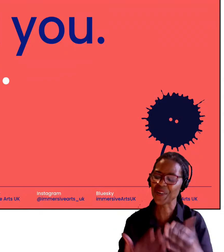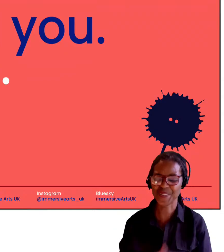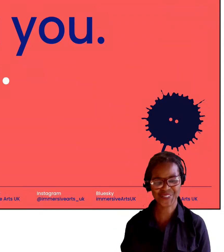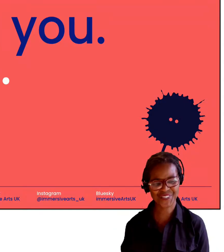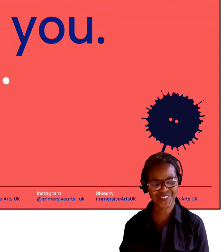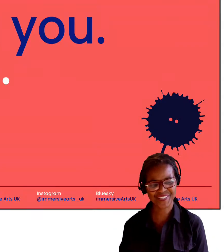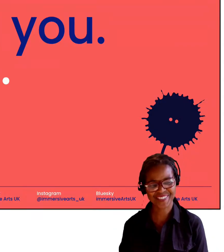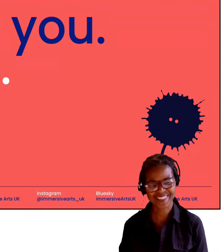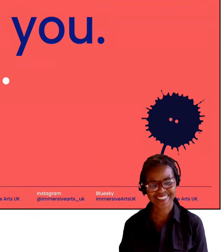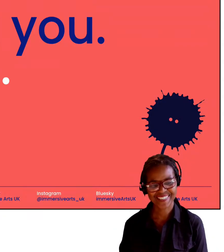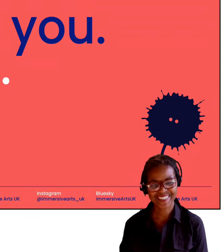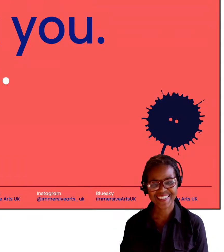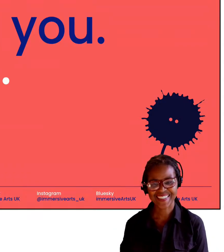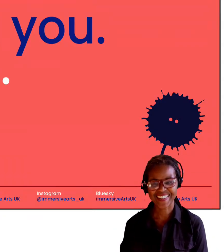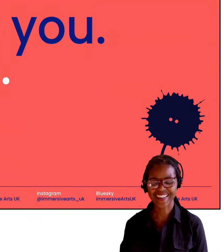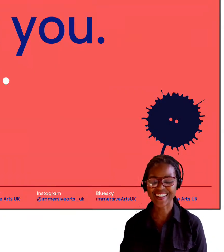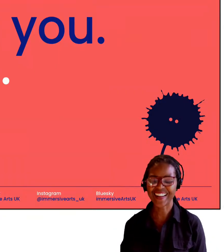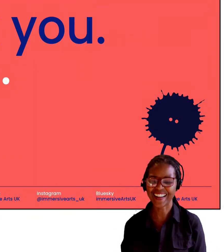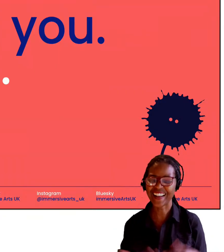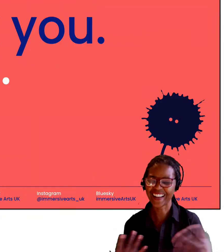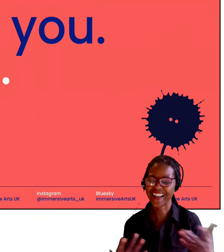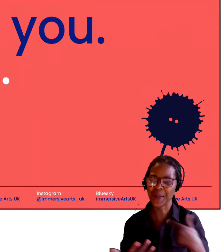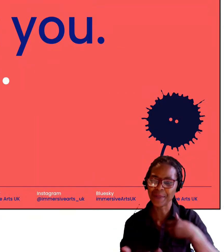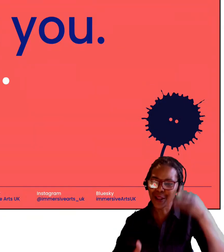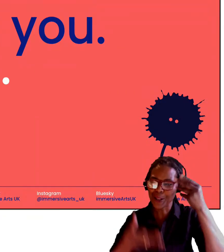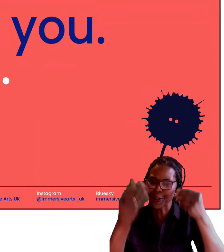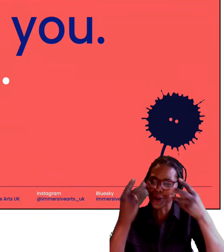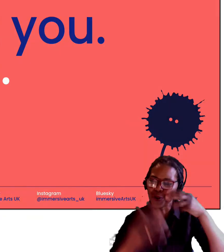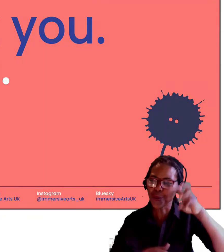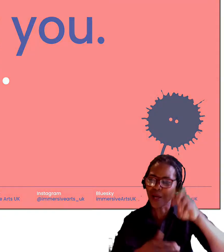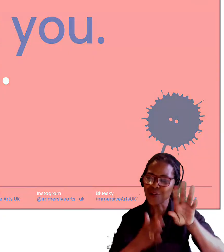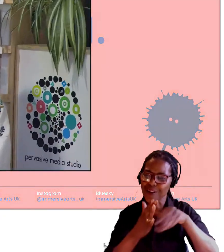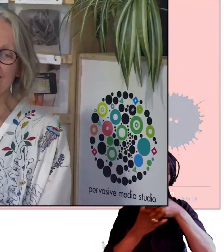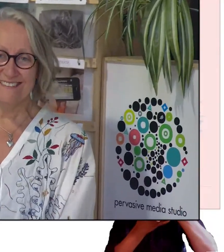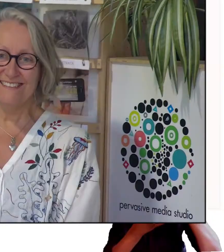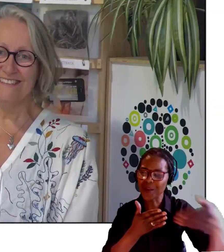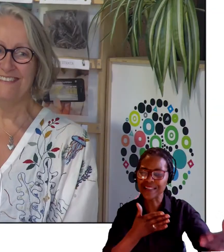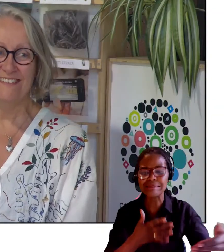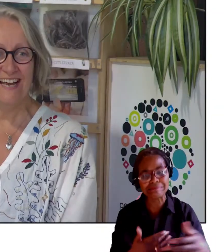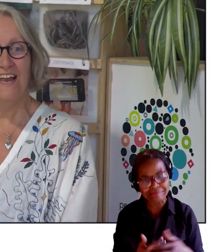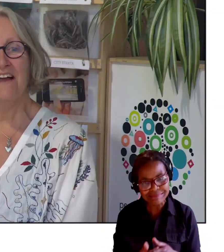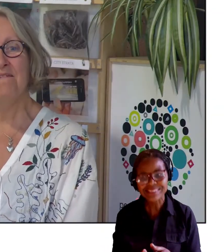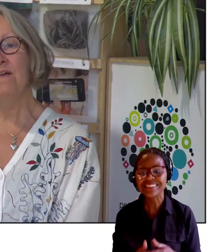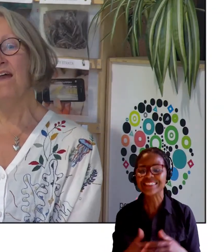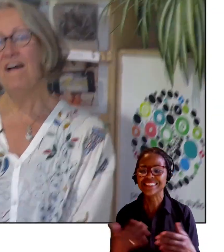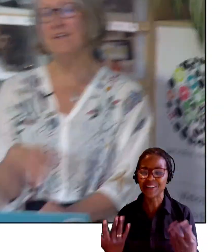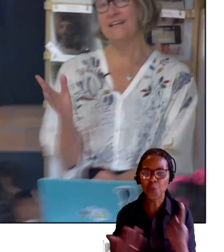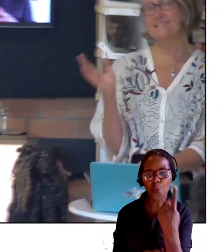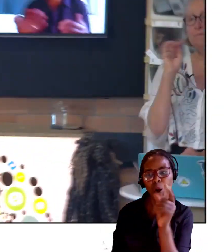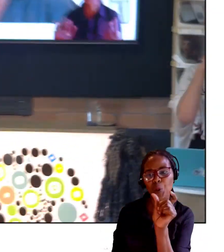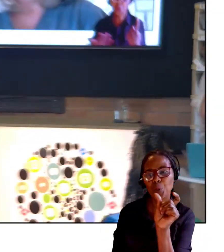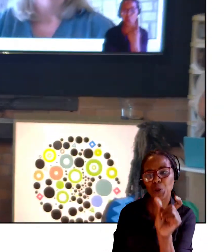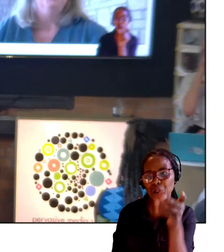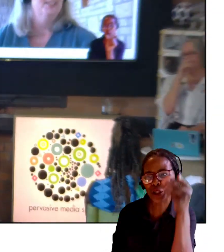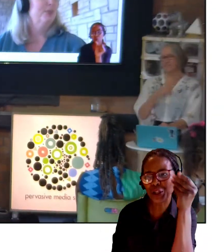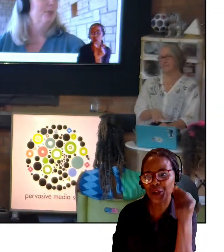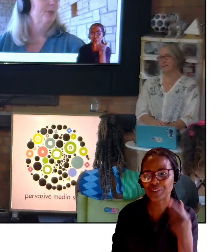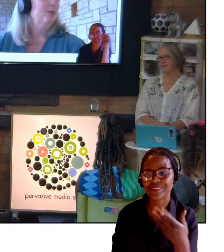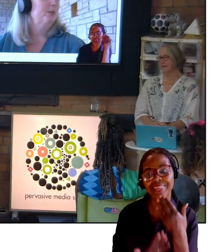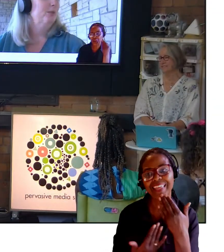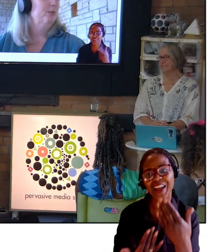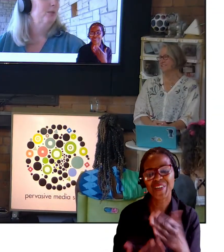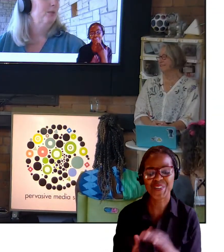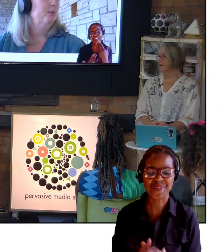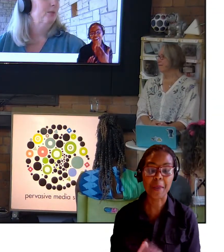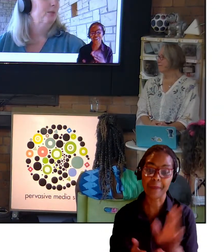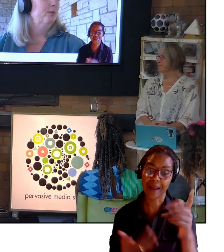Yeah, I've obviously got a long way to go on the Welsh, so I've got an opportunity now to do that. Like I said, I'll be around in the studio